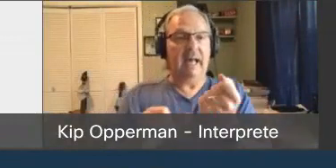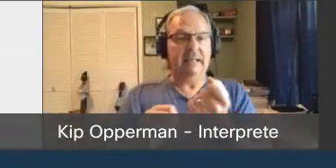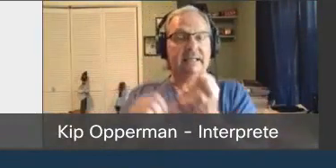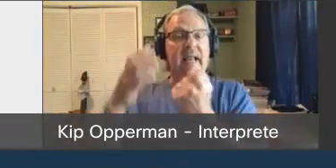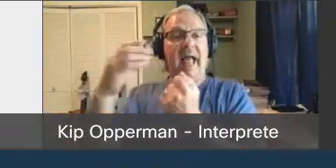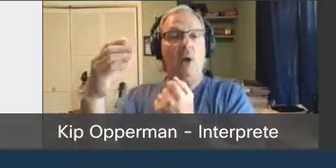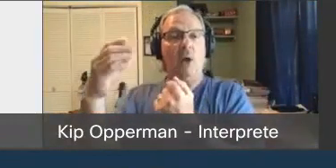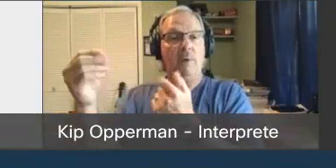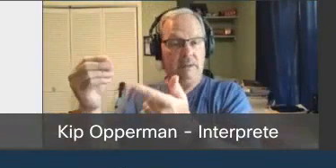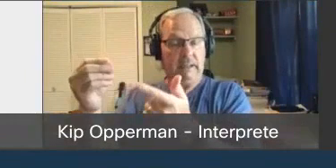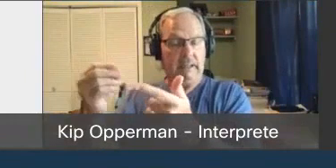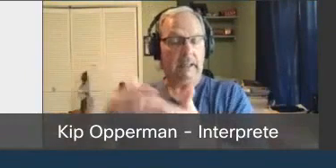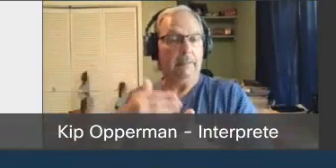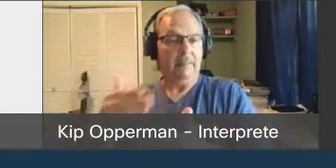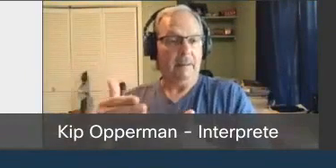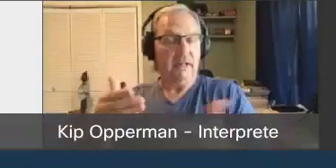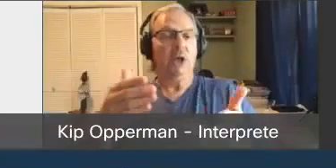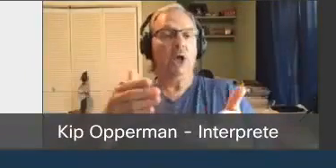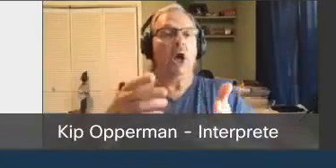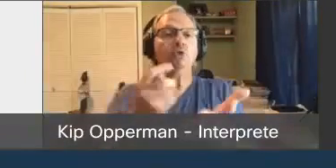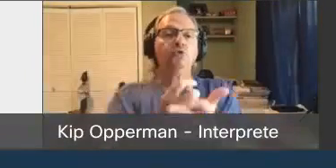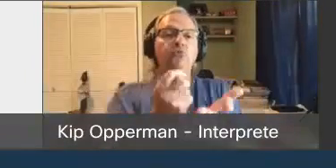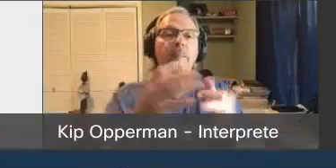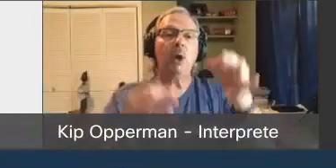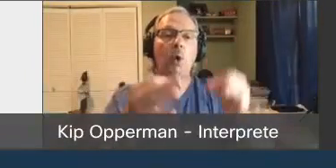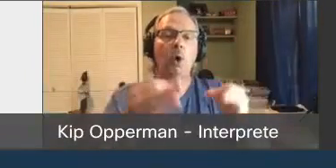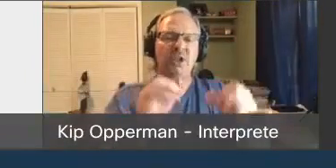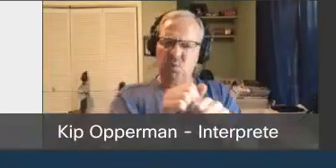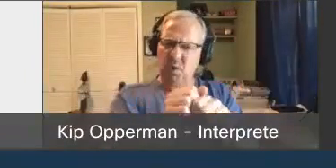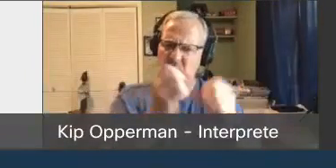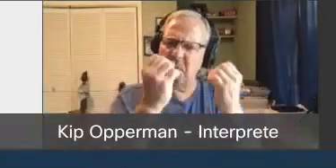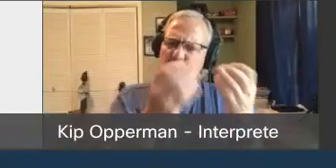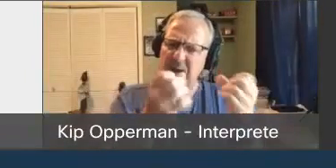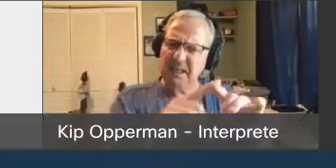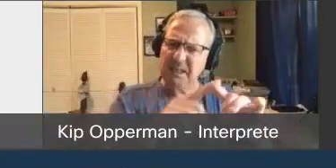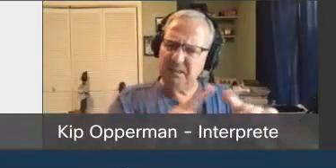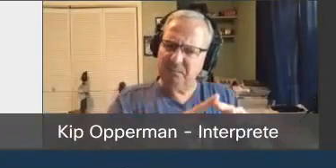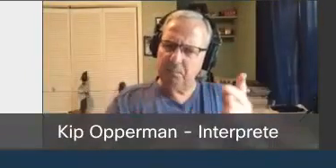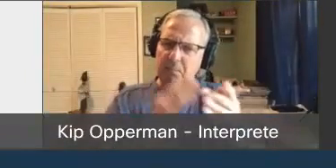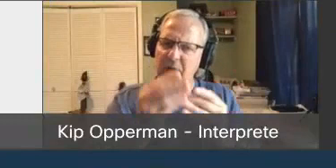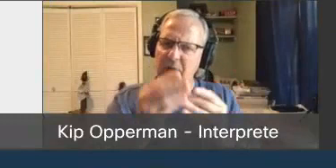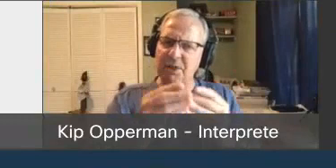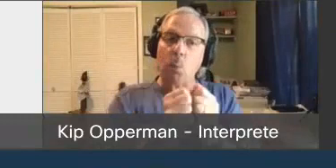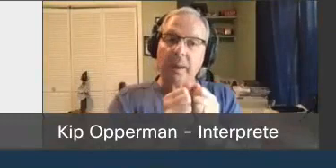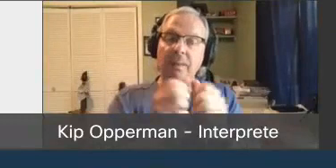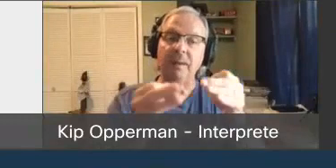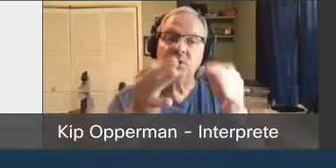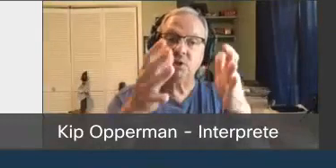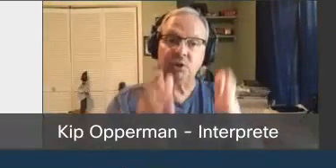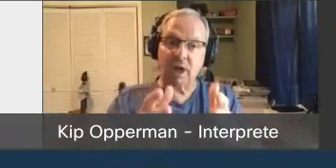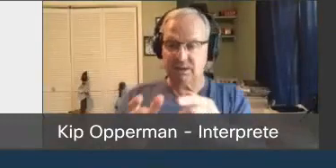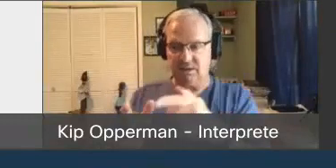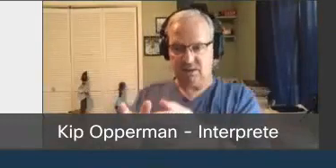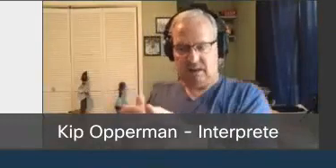courts. And Dr. Callahan has worked on many projects with judges over the years, judges who preside over drug